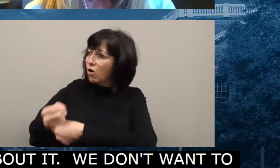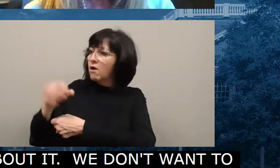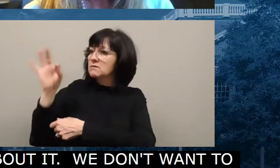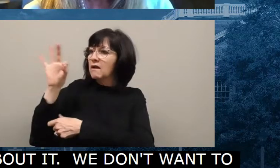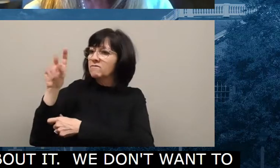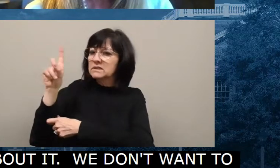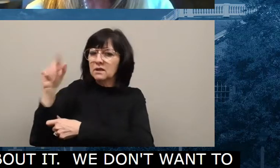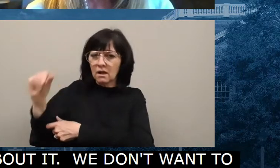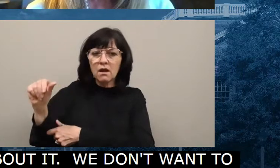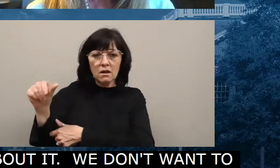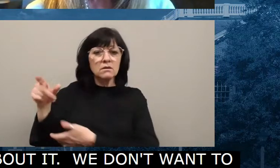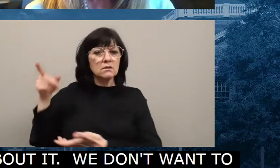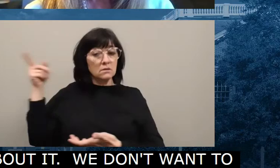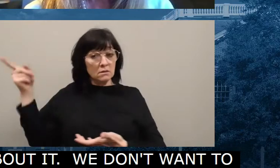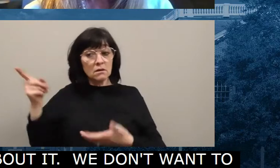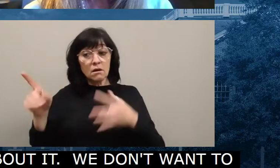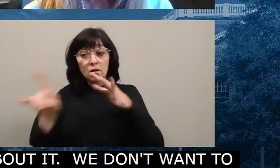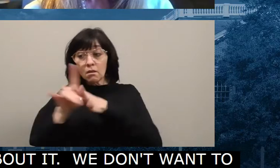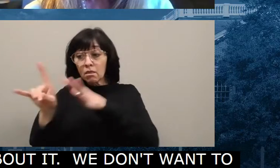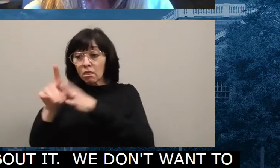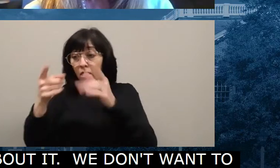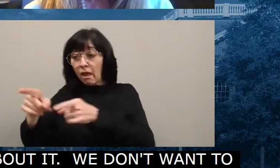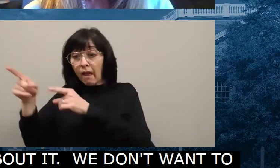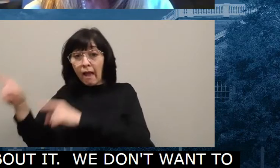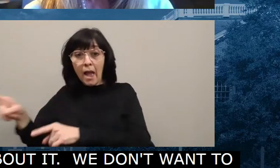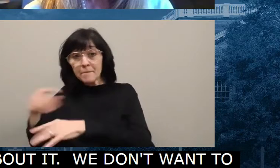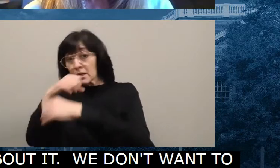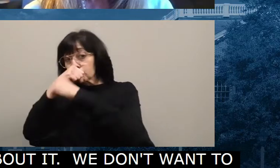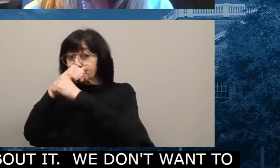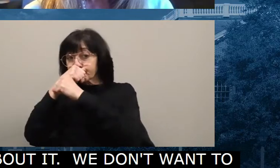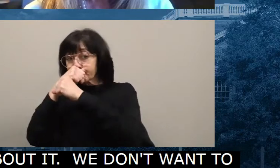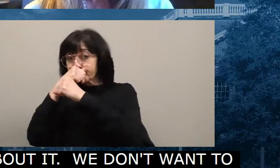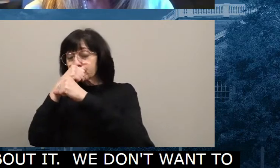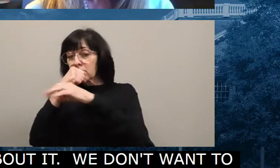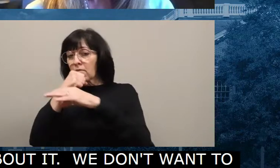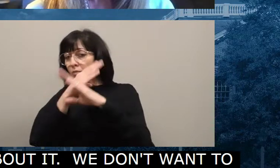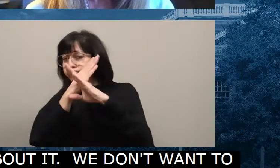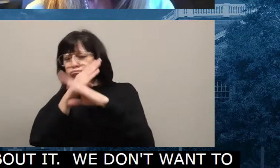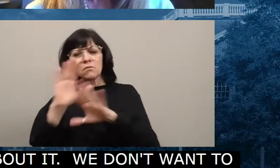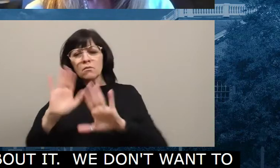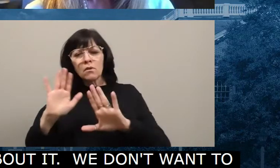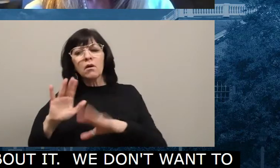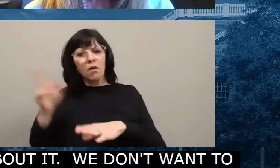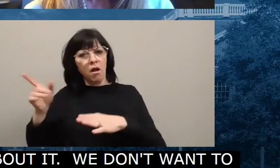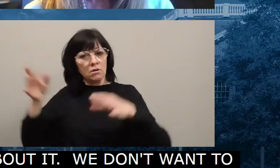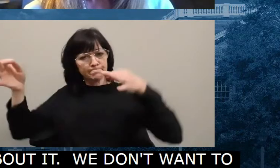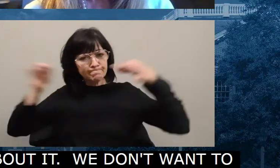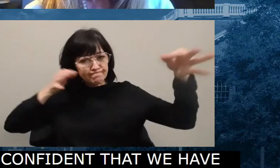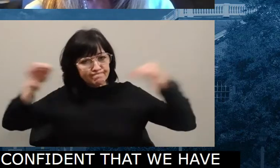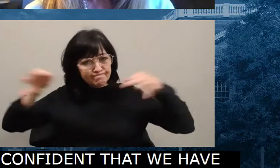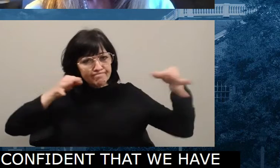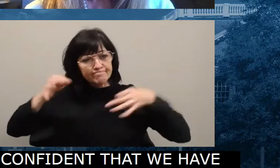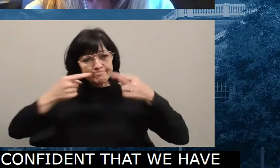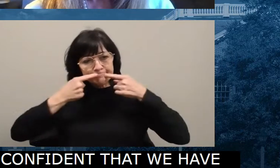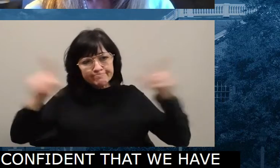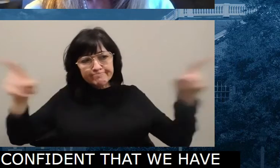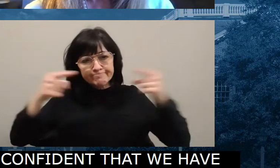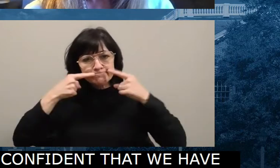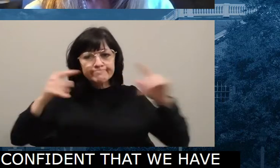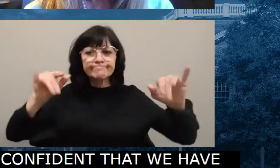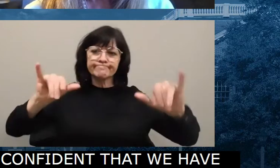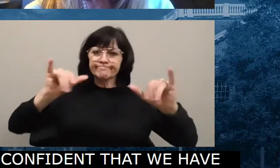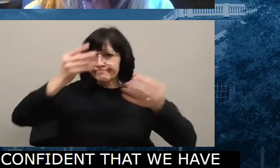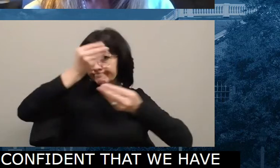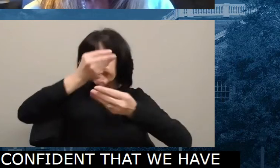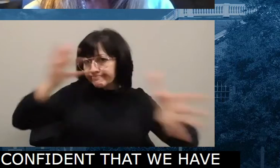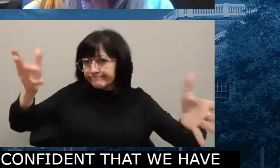is, we can move on with a greater level of acceptance, recognizing that up to this point, there's